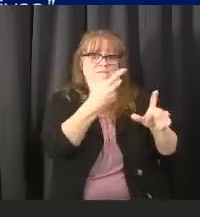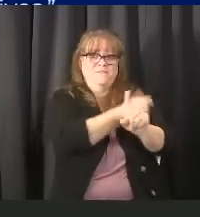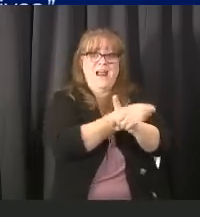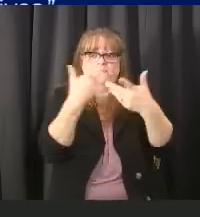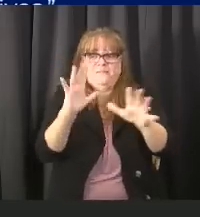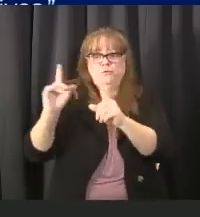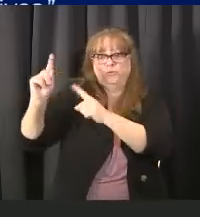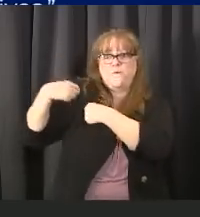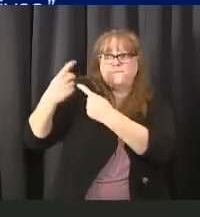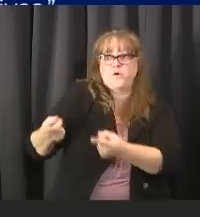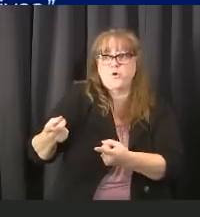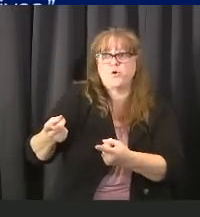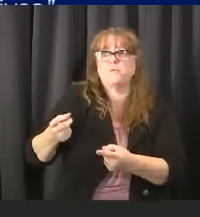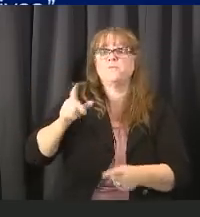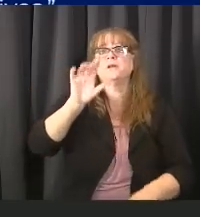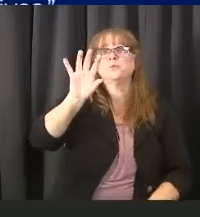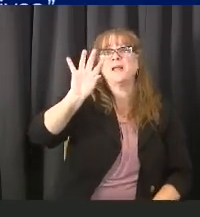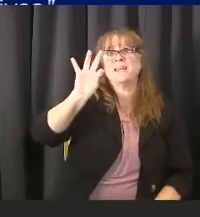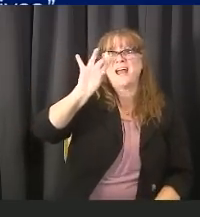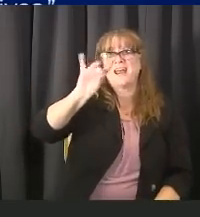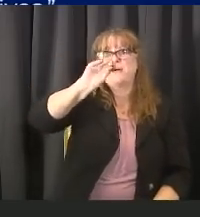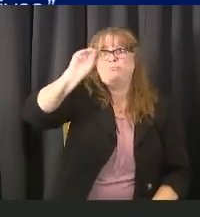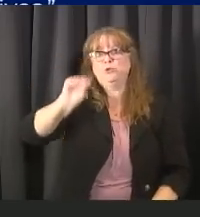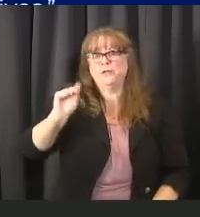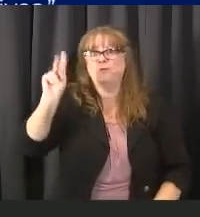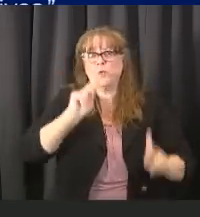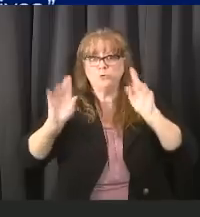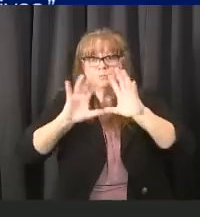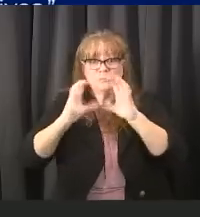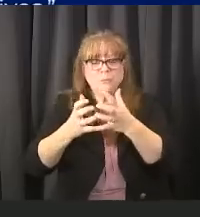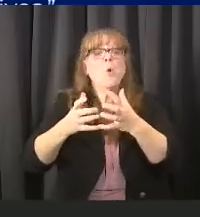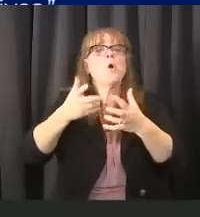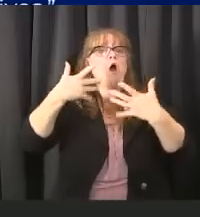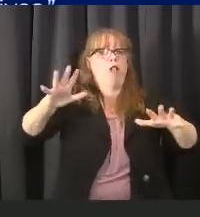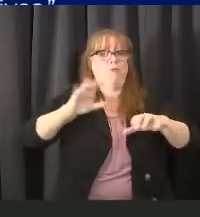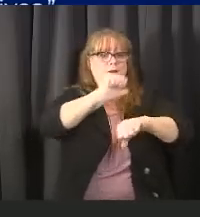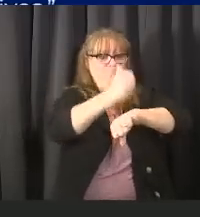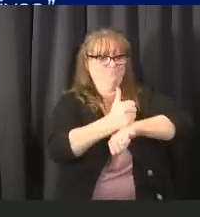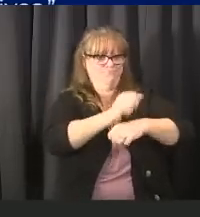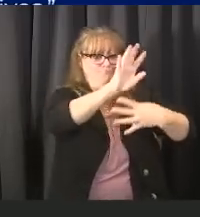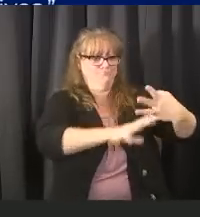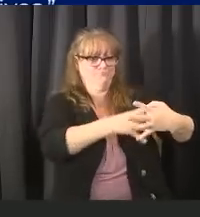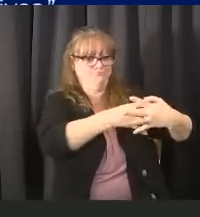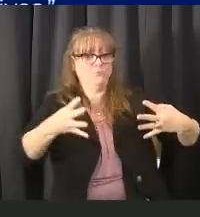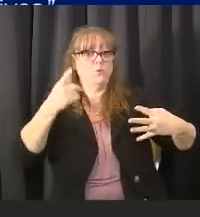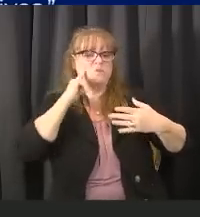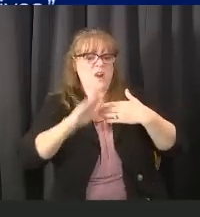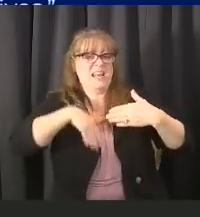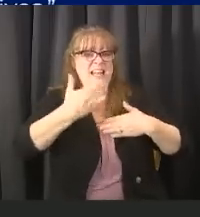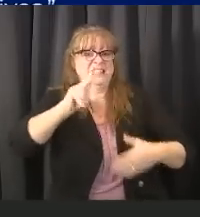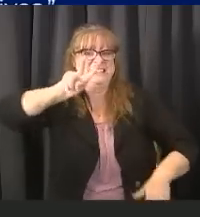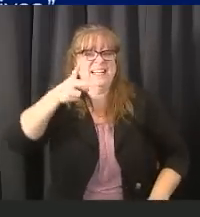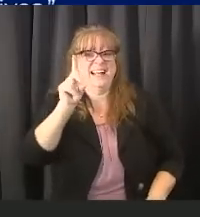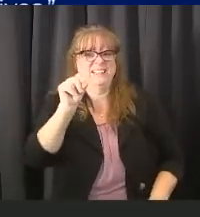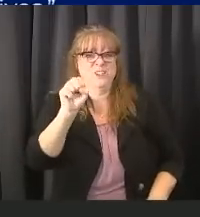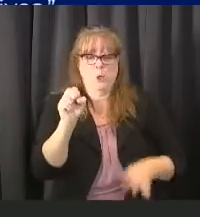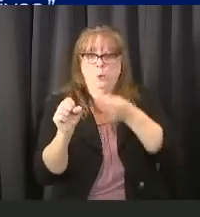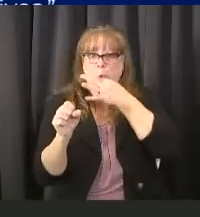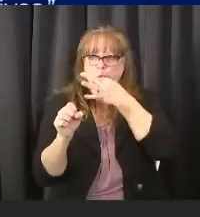vaccine. That represents 60% of our healthcare workers have been vaccinated. We did a survey right before this where